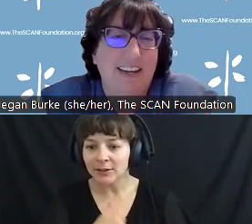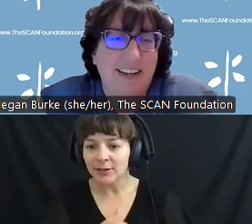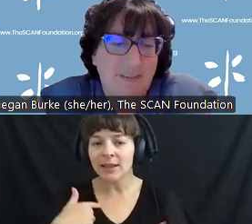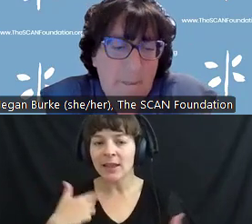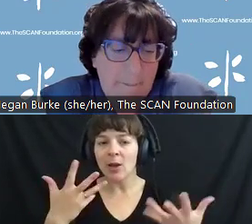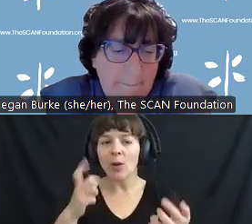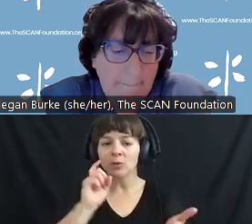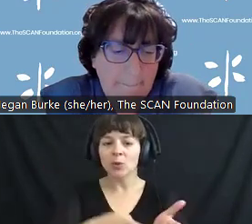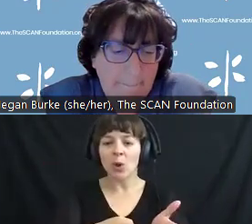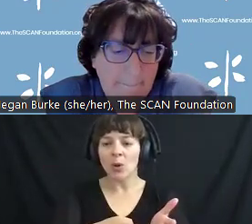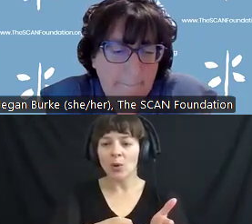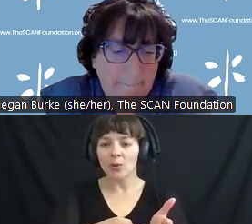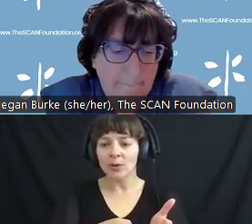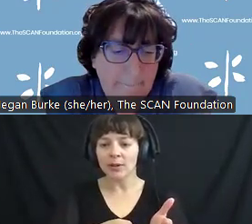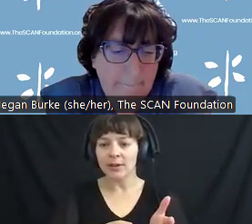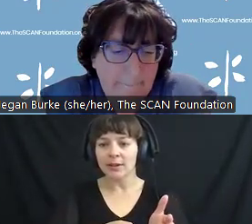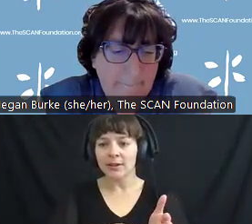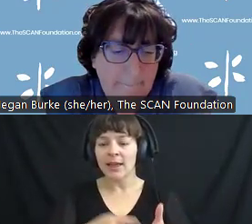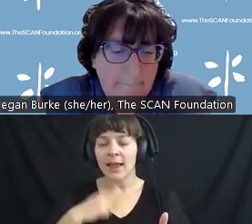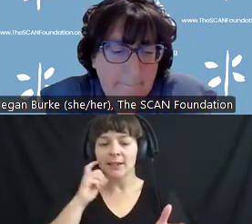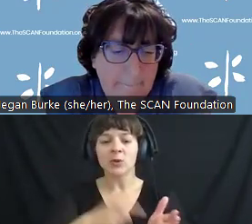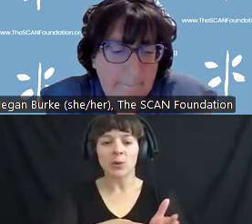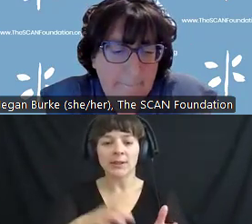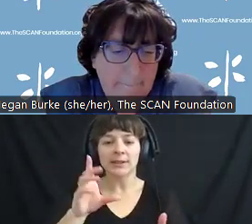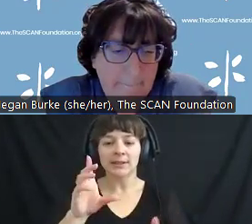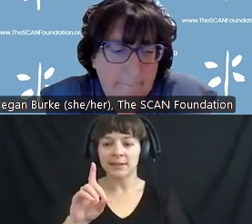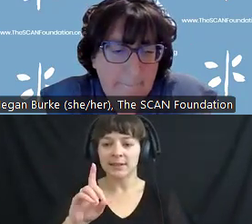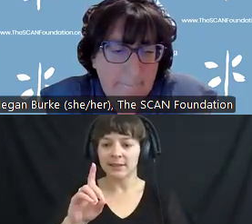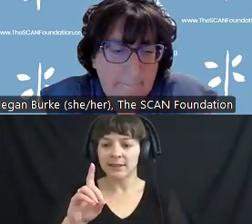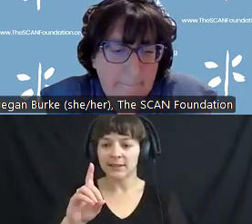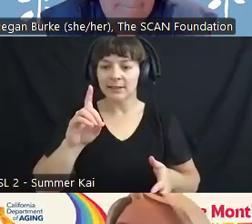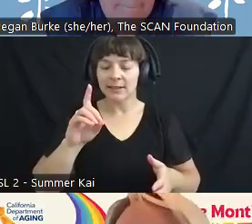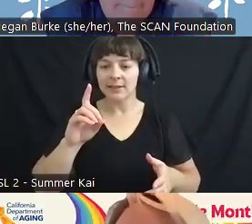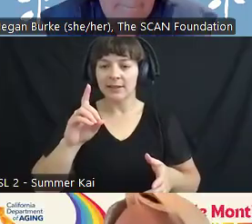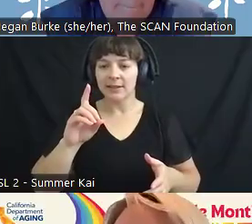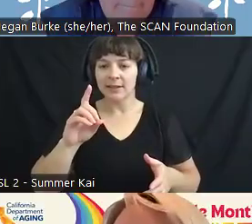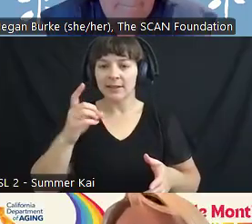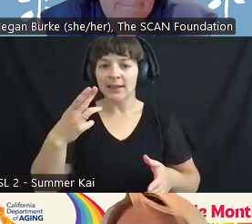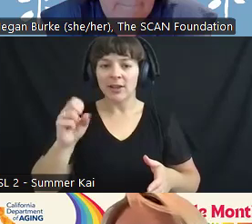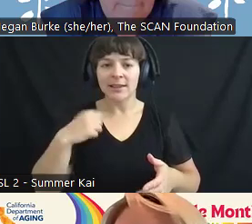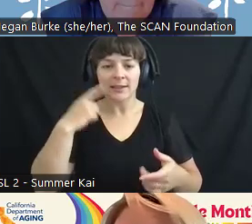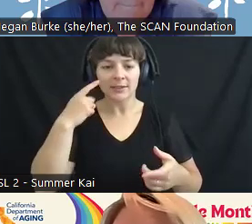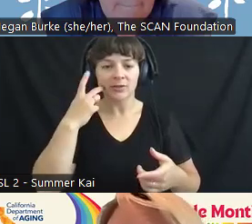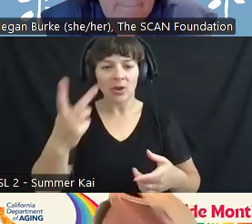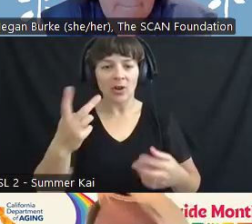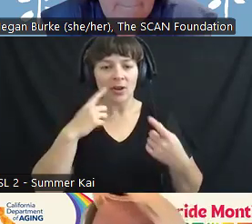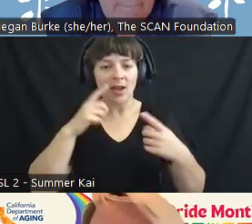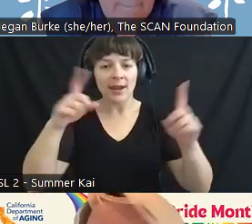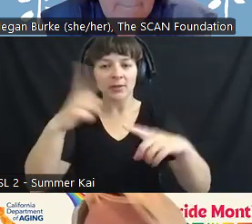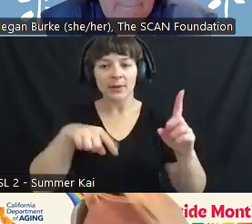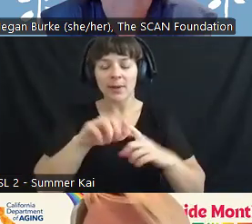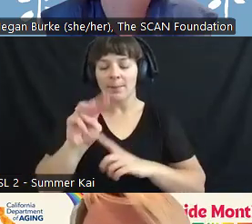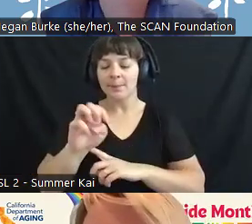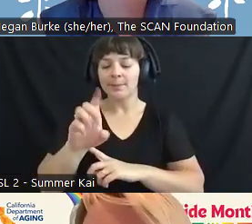want to note that I found on the DHCS, I saw an announcement of their